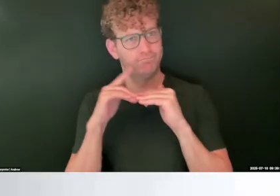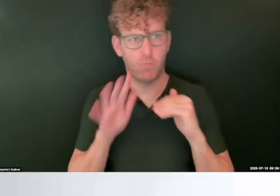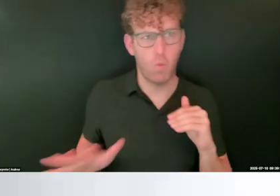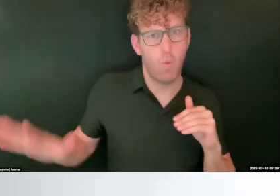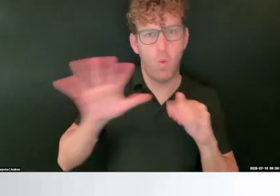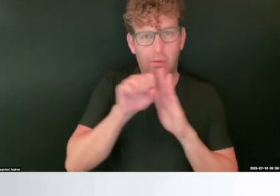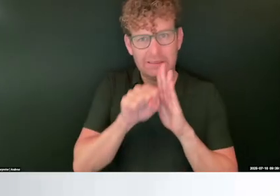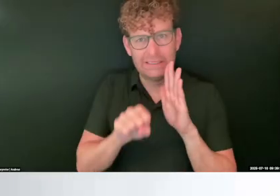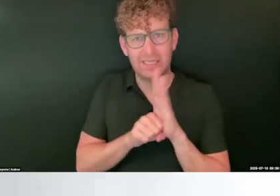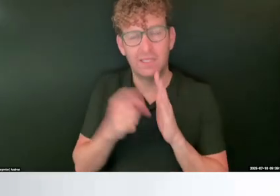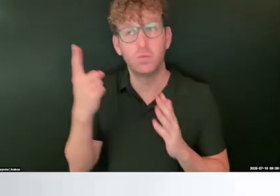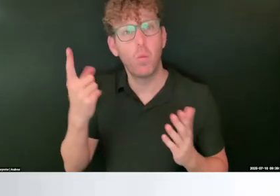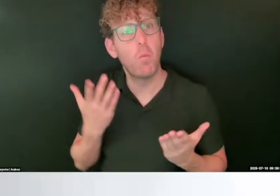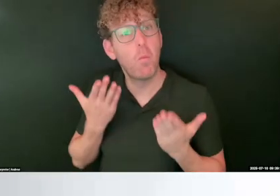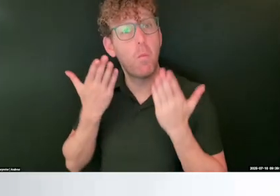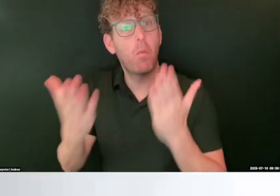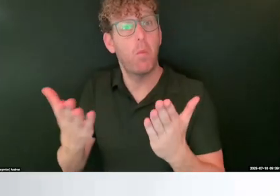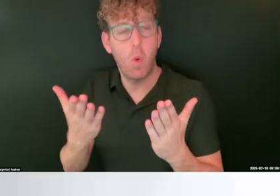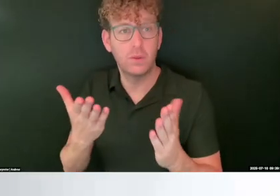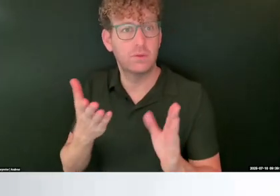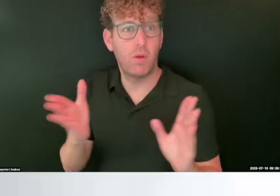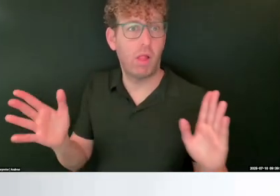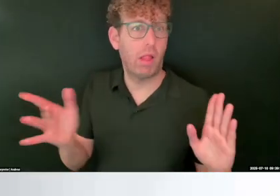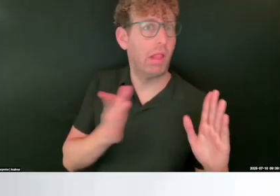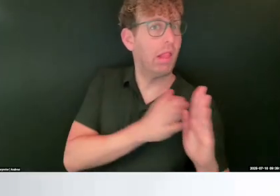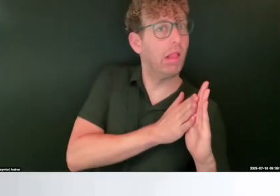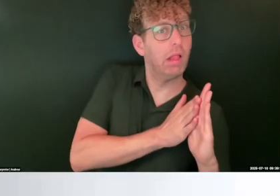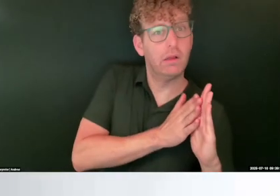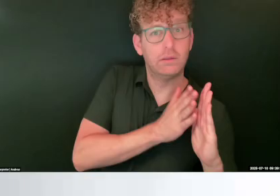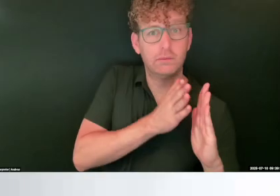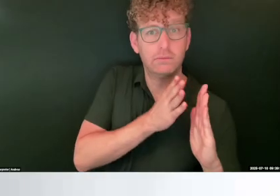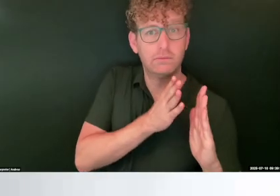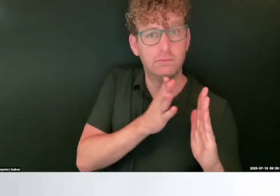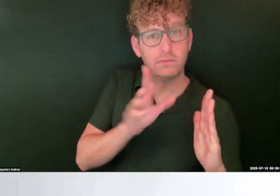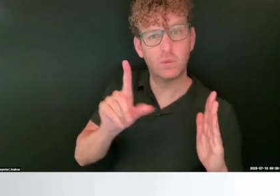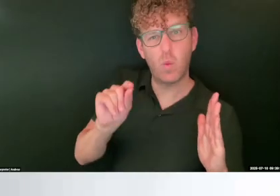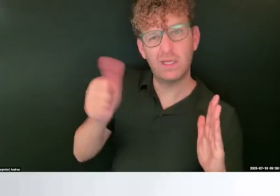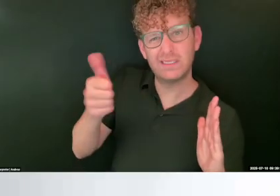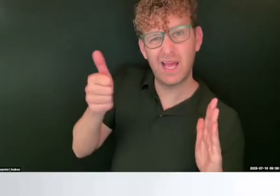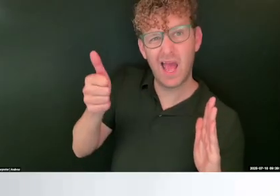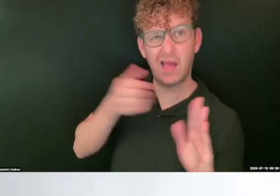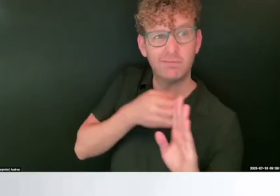15 years or older, which currently translates to vehicles that are 2010 model year or older.